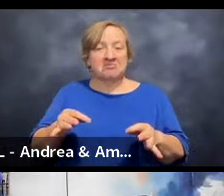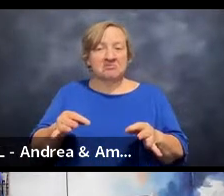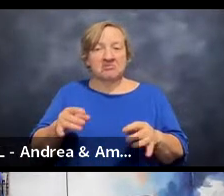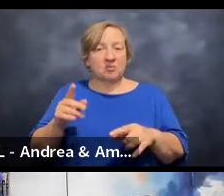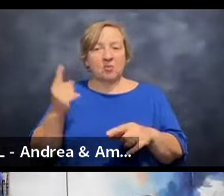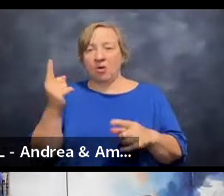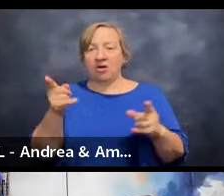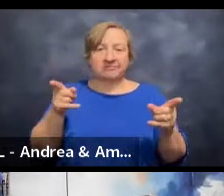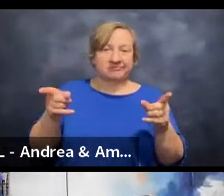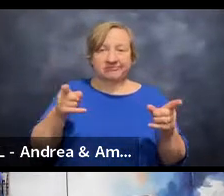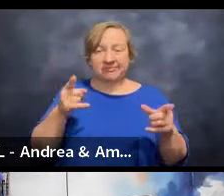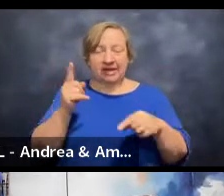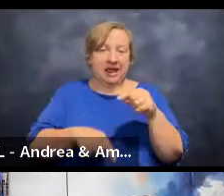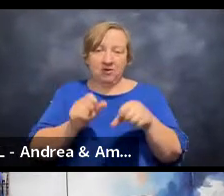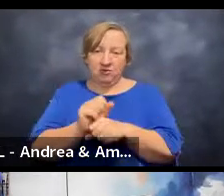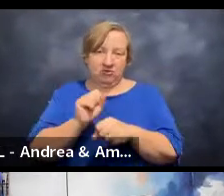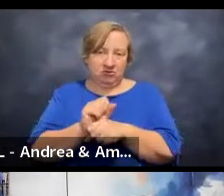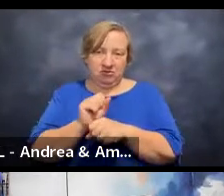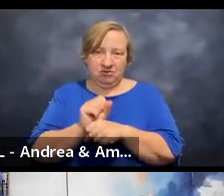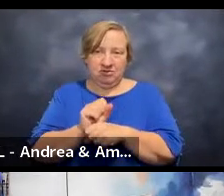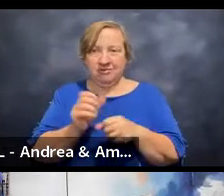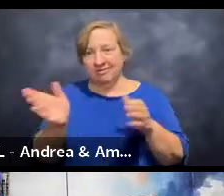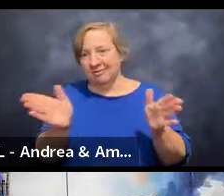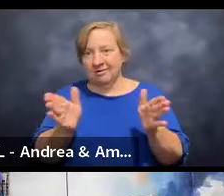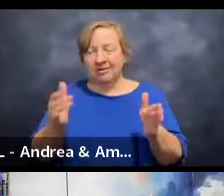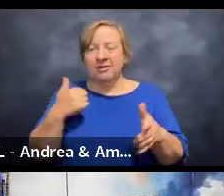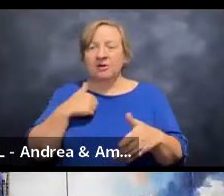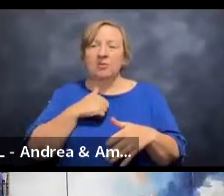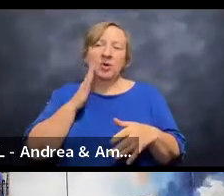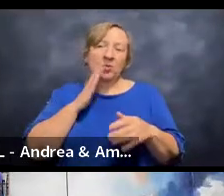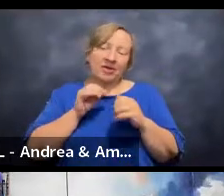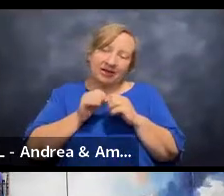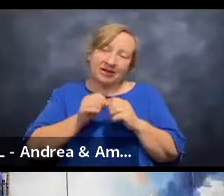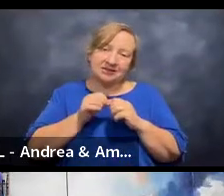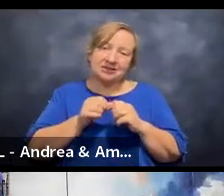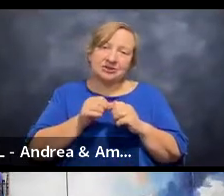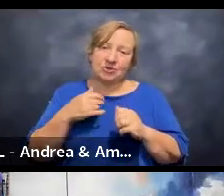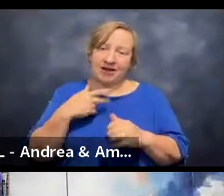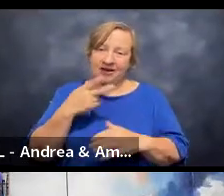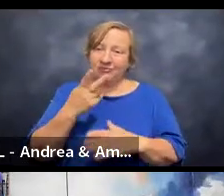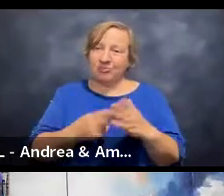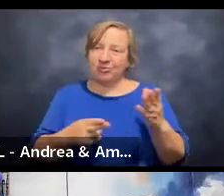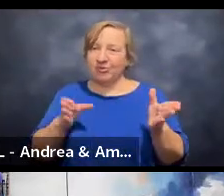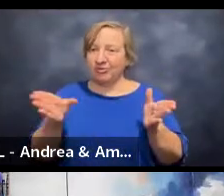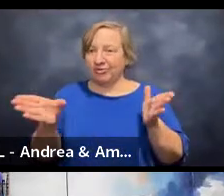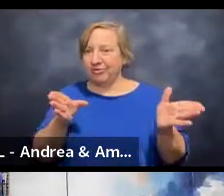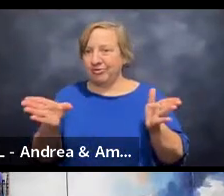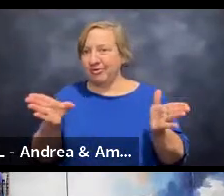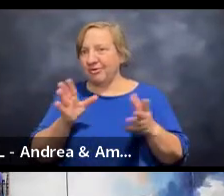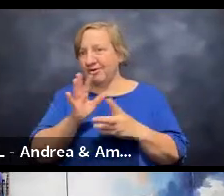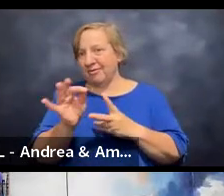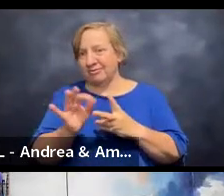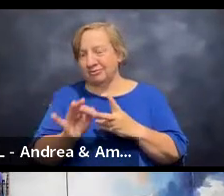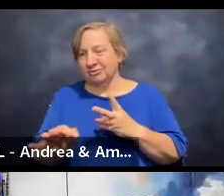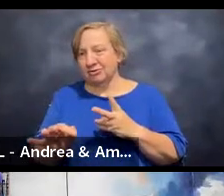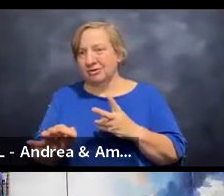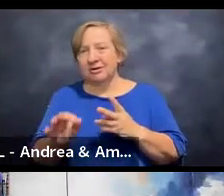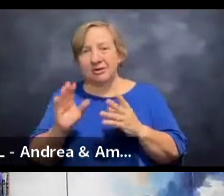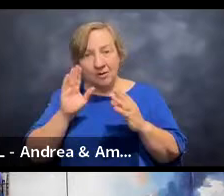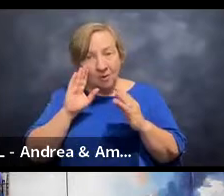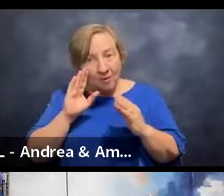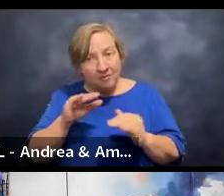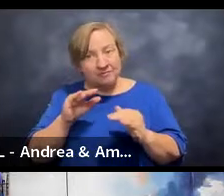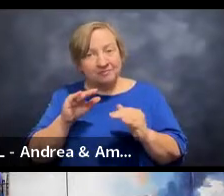feasible. So we will continue to carry both, and hopefully